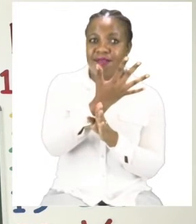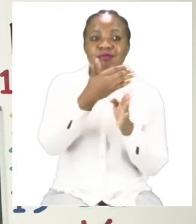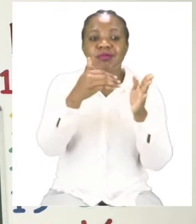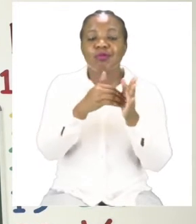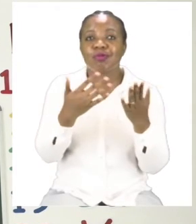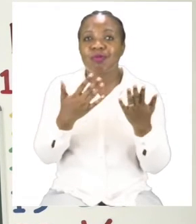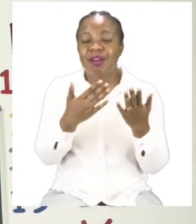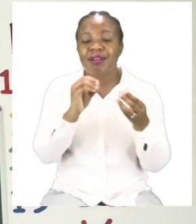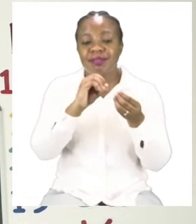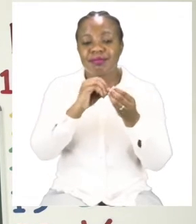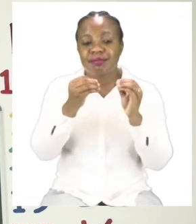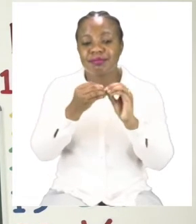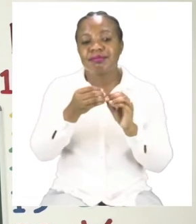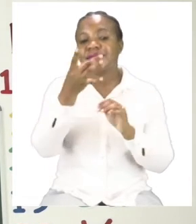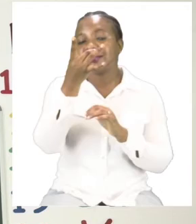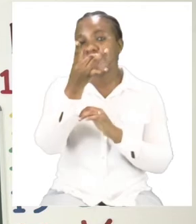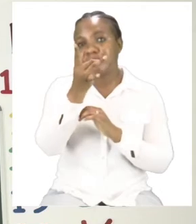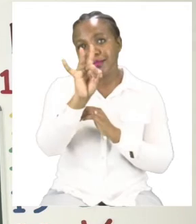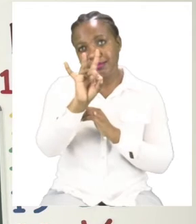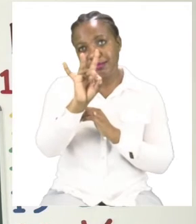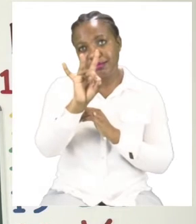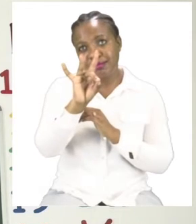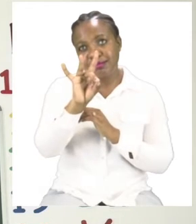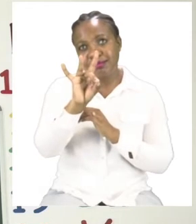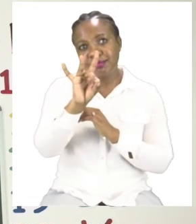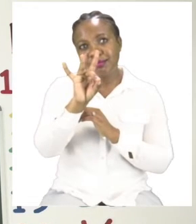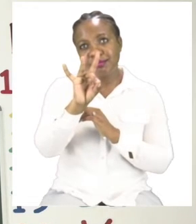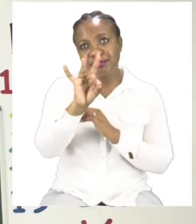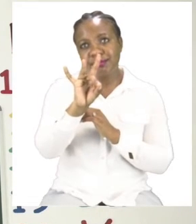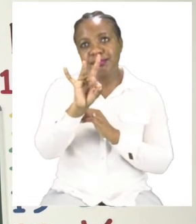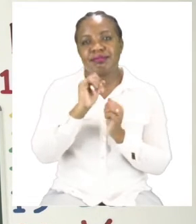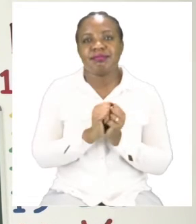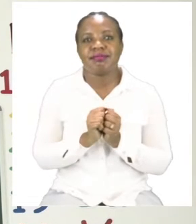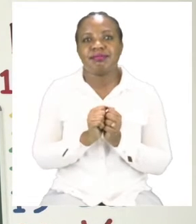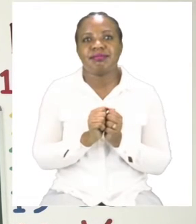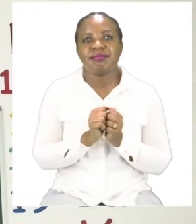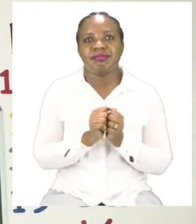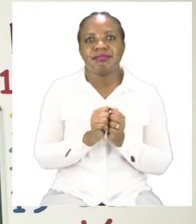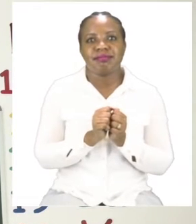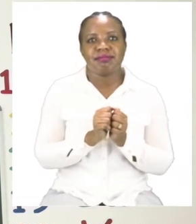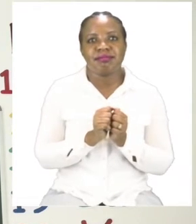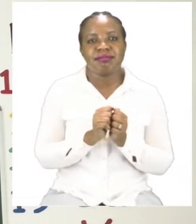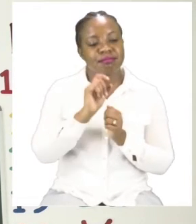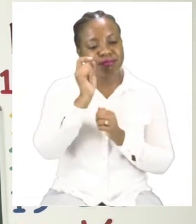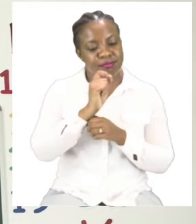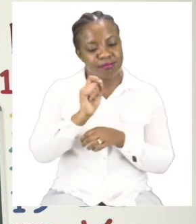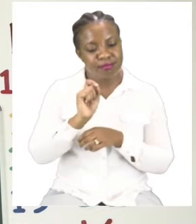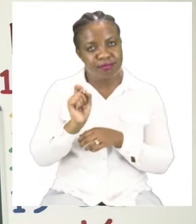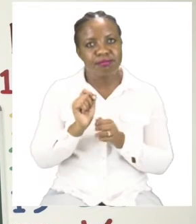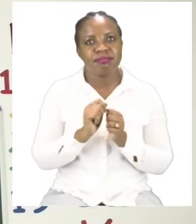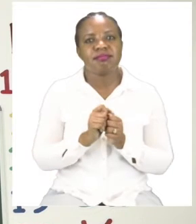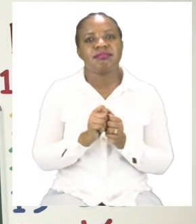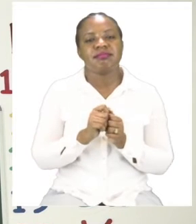5. So that means our answer is 8. So let us write our answer.